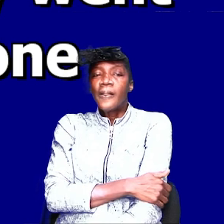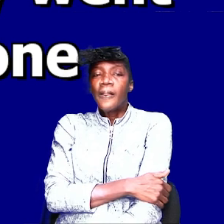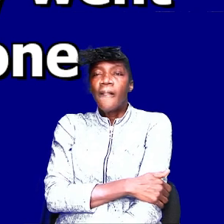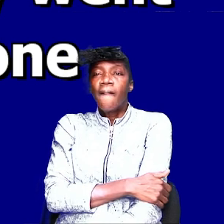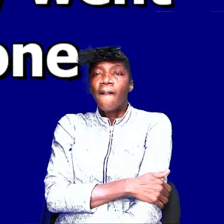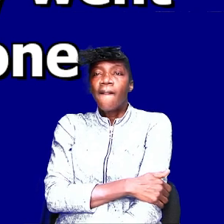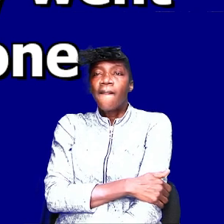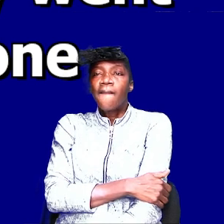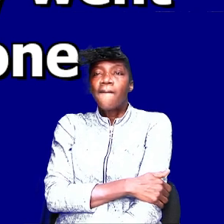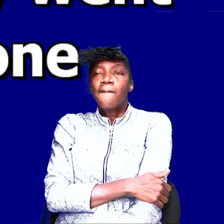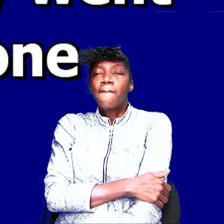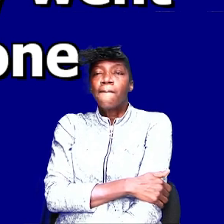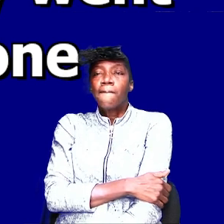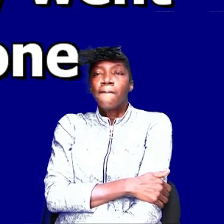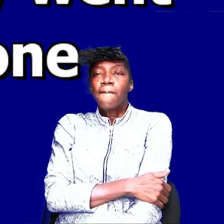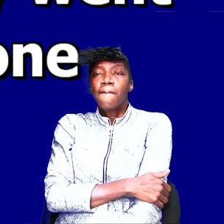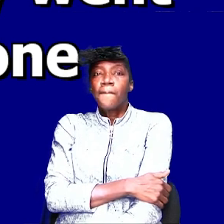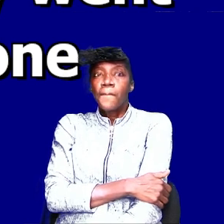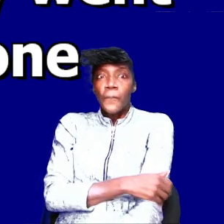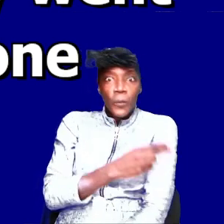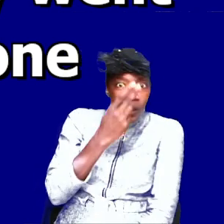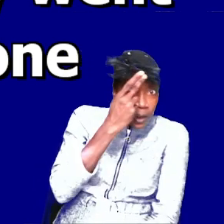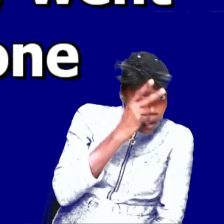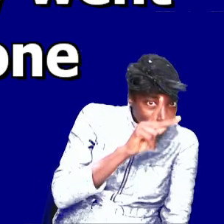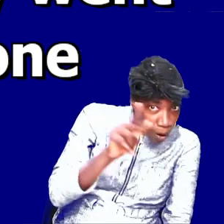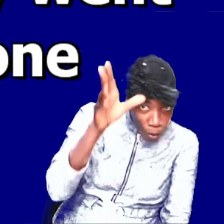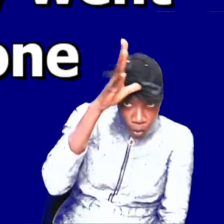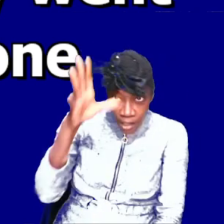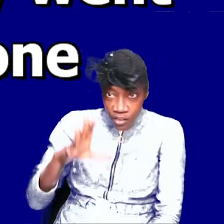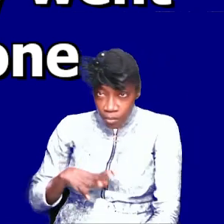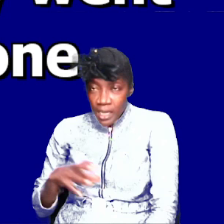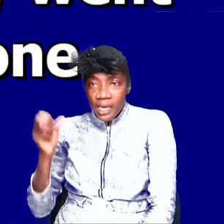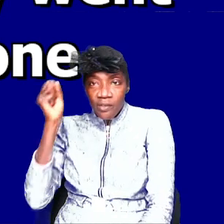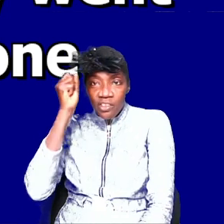verse 16. And the watchman of Saul in